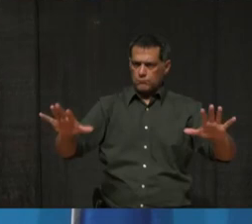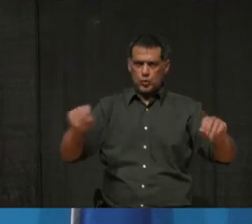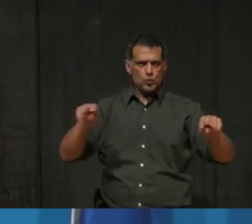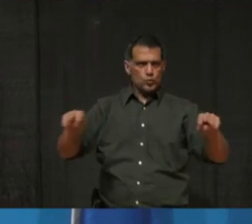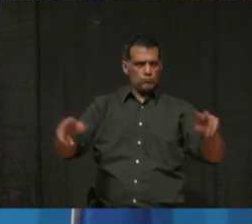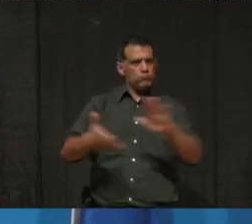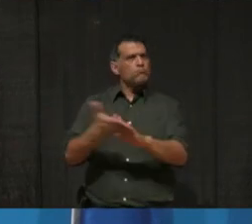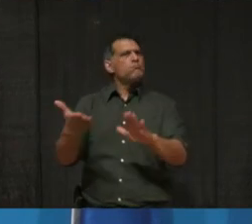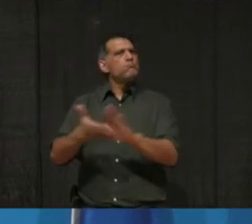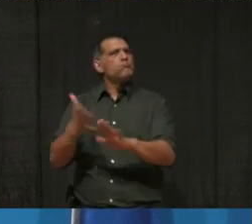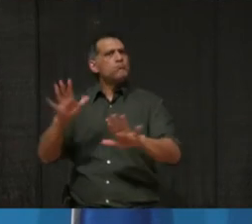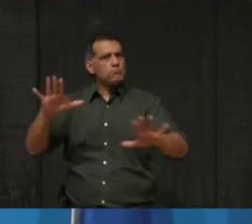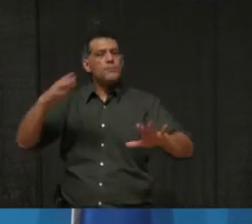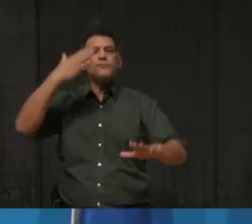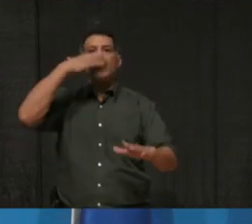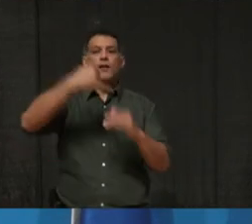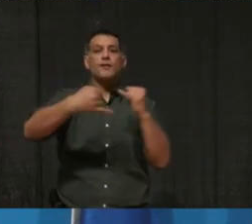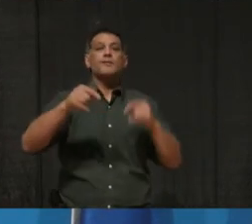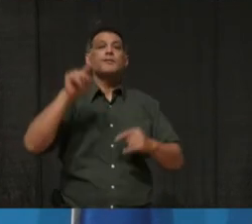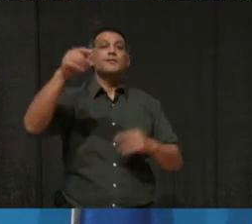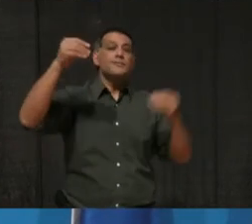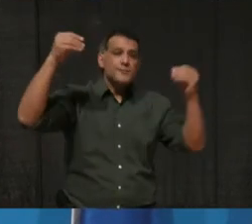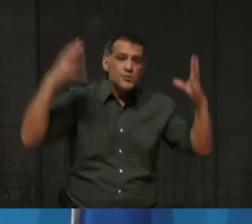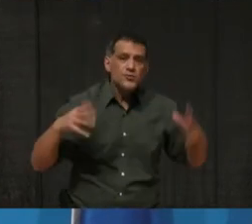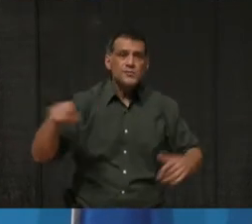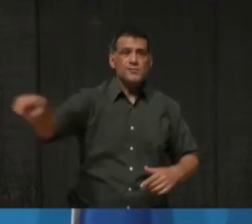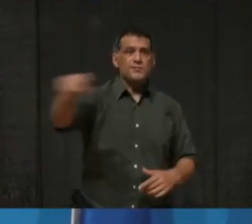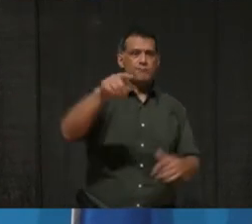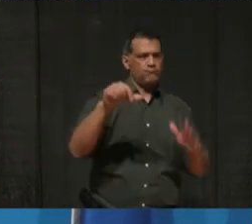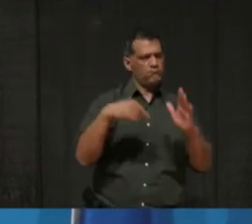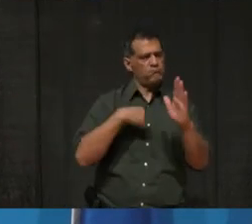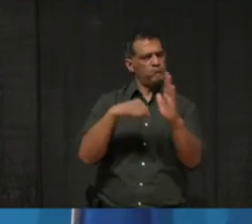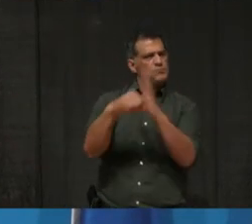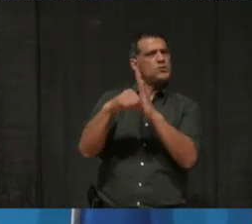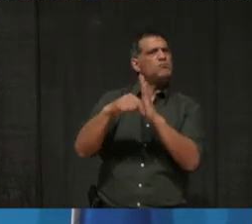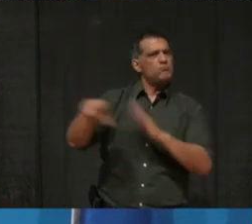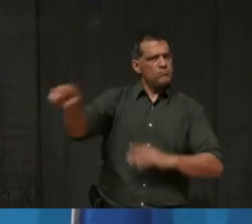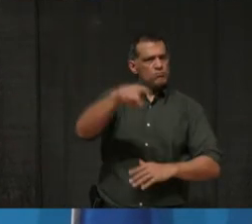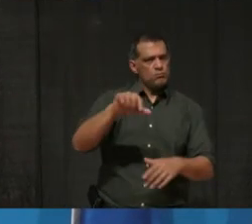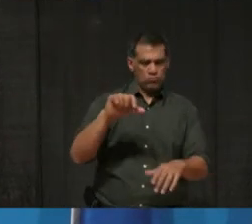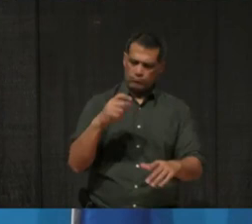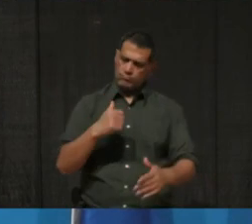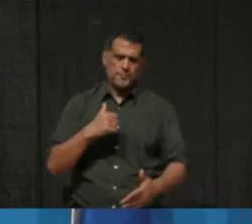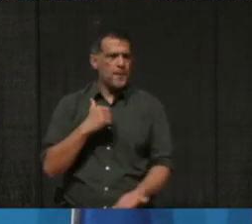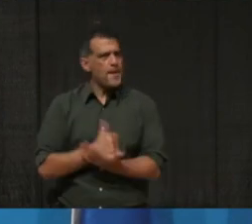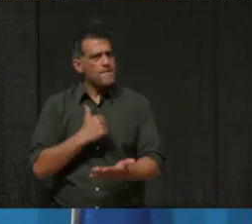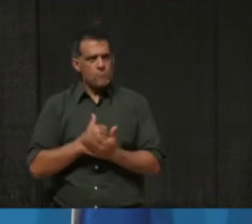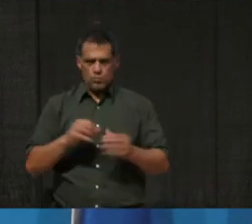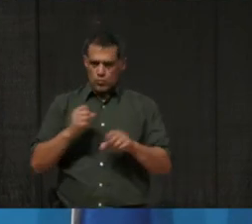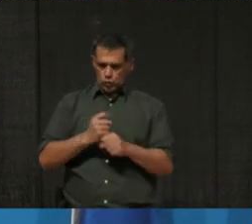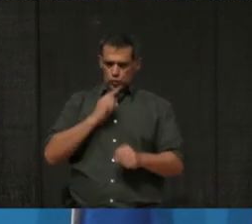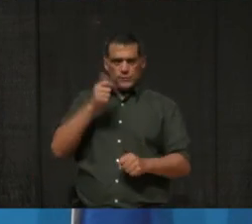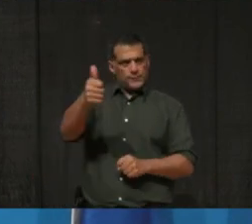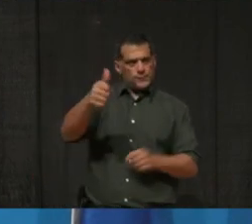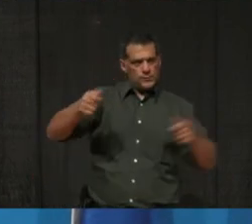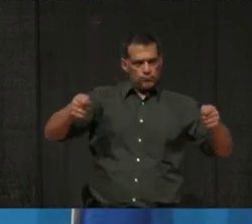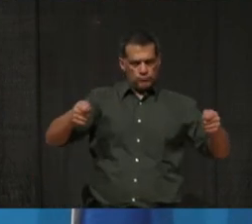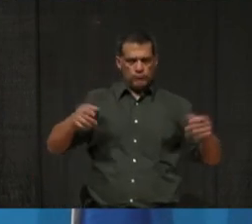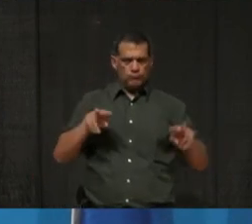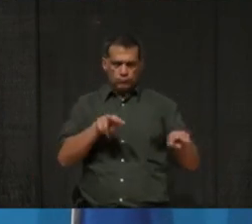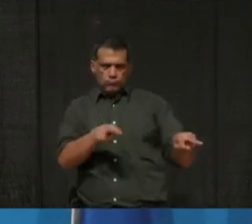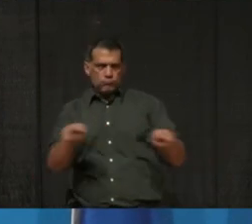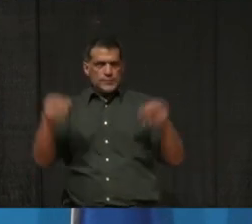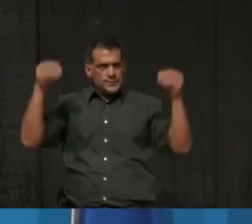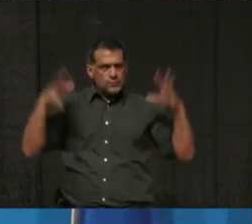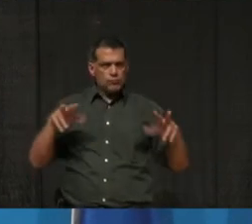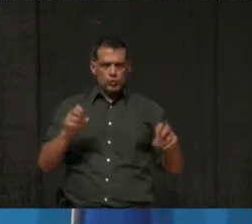frontline teachers really made schools a very safe place, just on the basis of our analyses, in terms of our contact tracing.